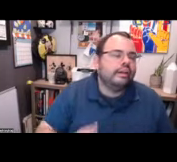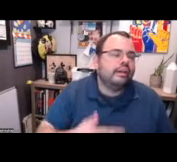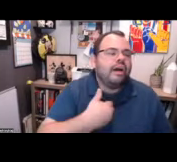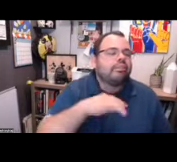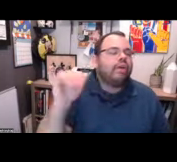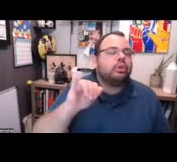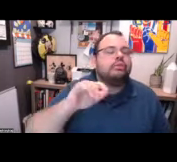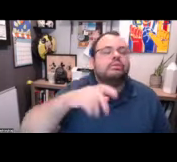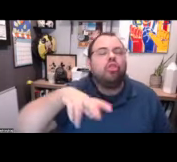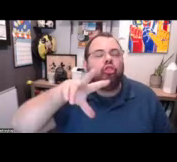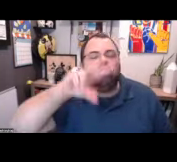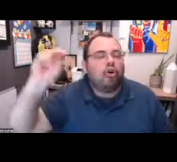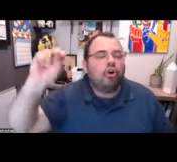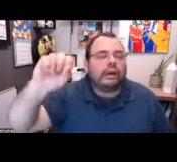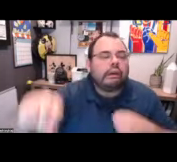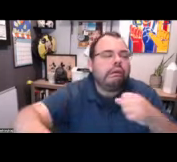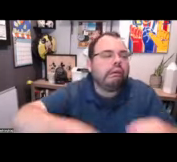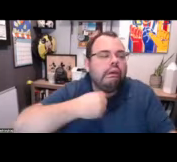Maybe better. Relieved.